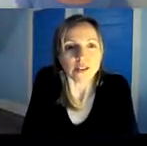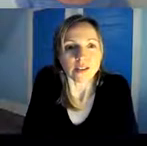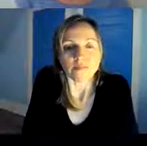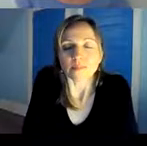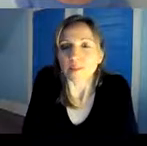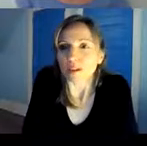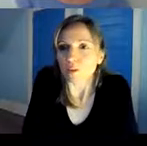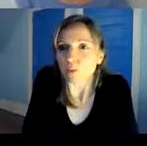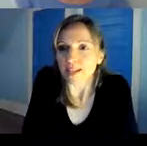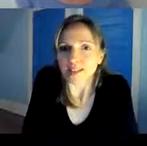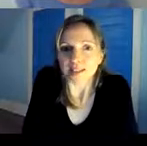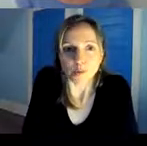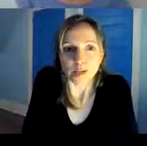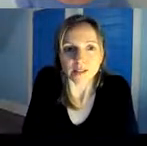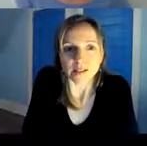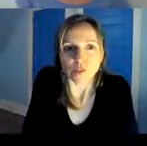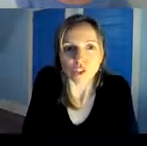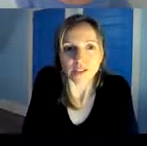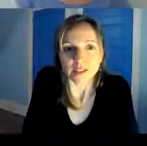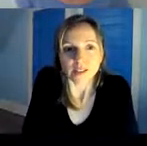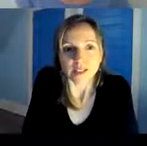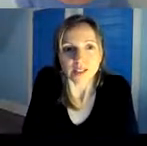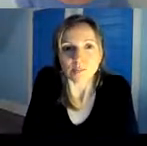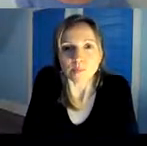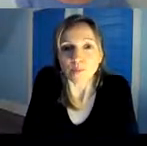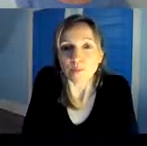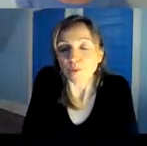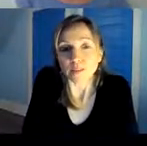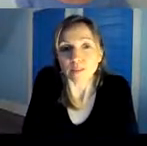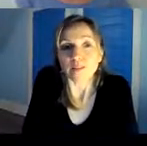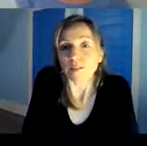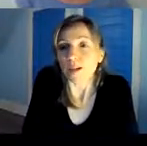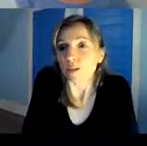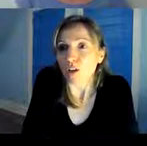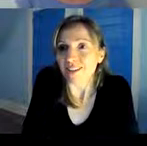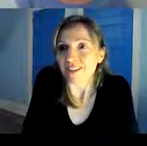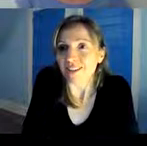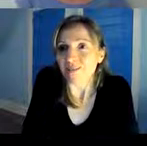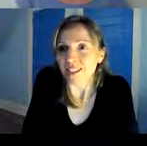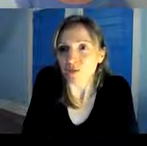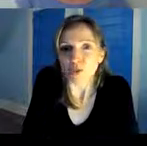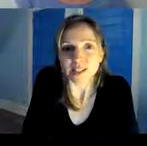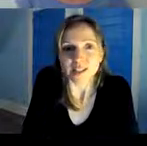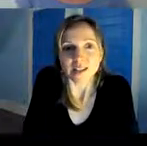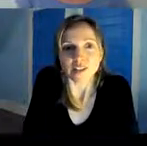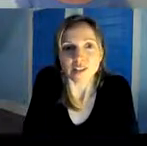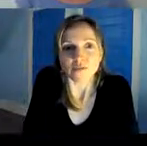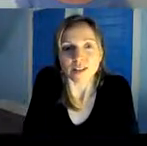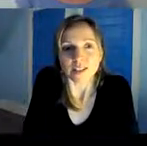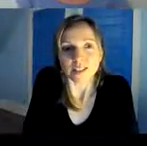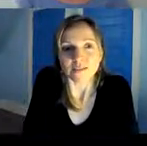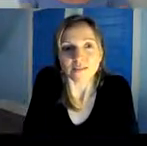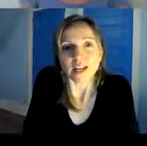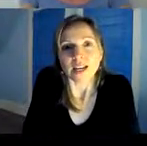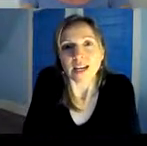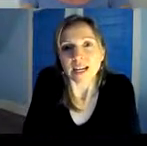is of a new plant in the spring emerging. It has a beautiful glossy kind of leaf to it, soft